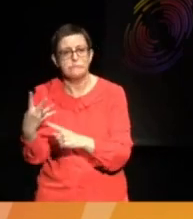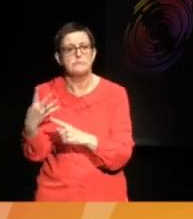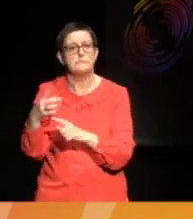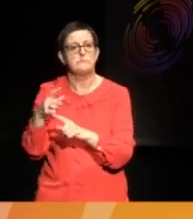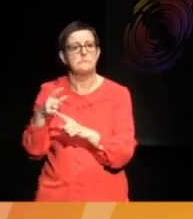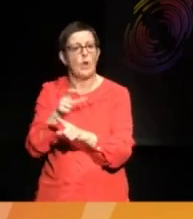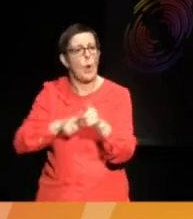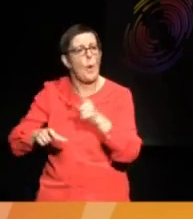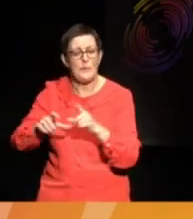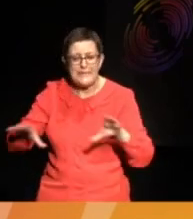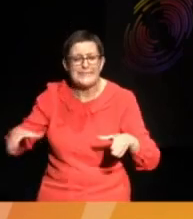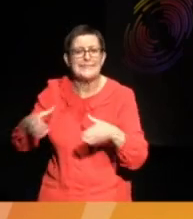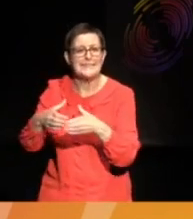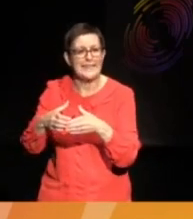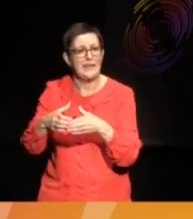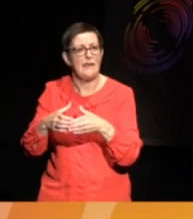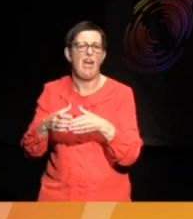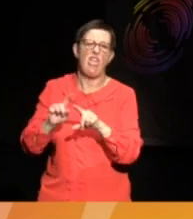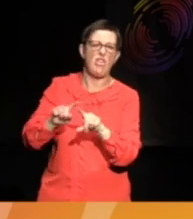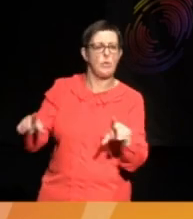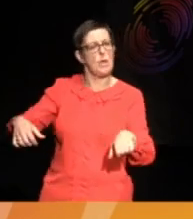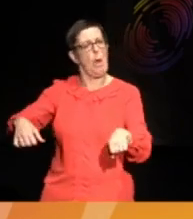For want of a better word, that's what we call ourselves.